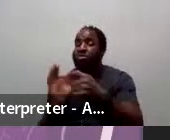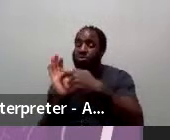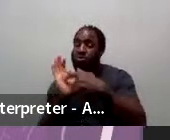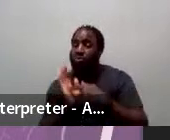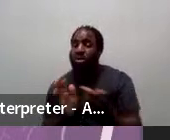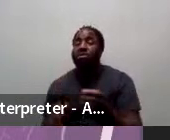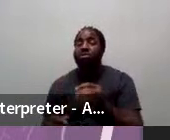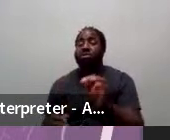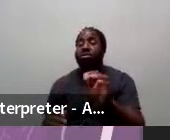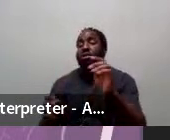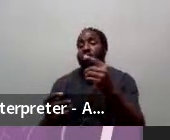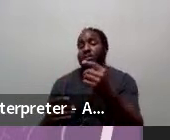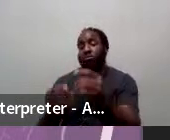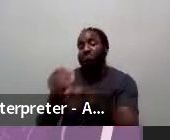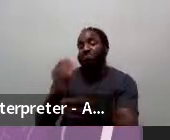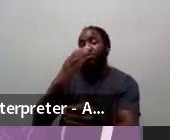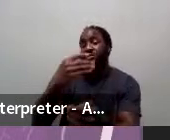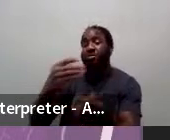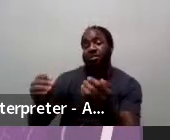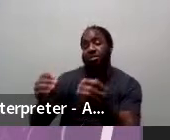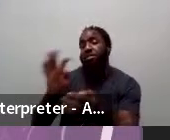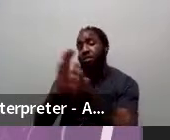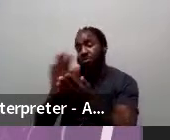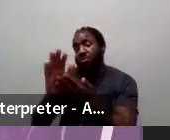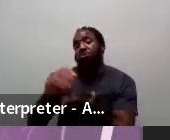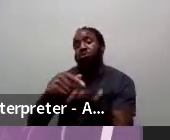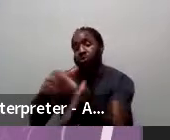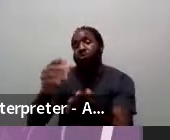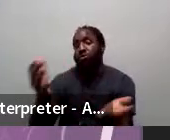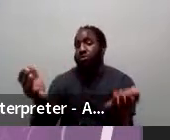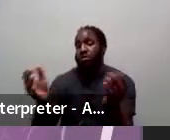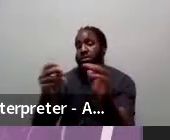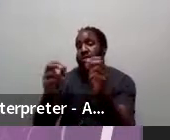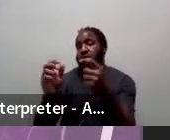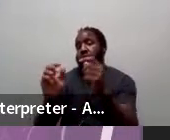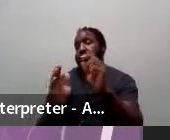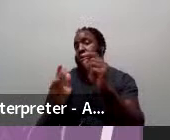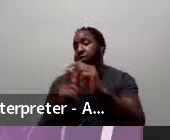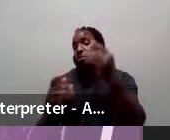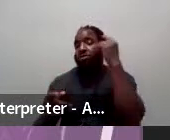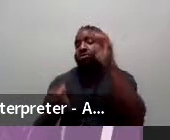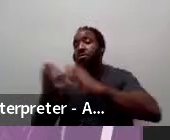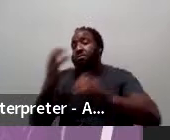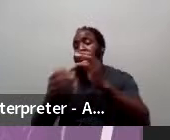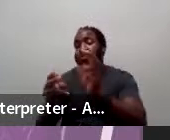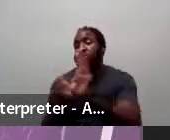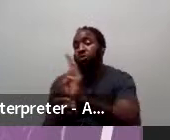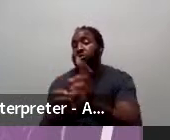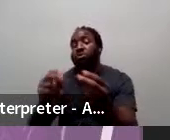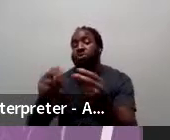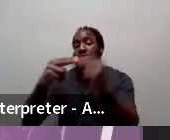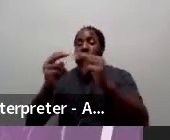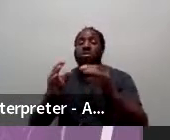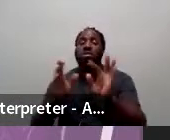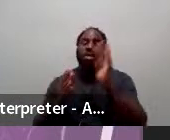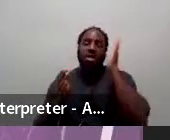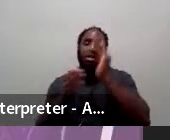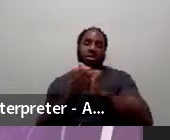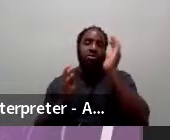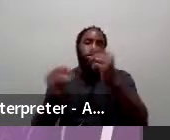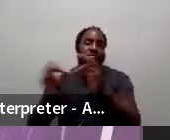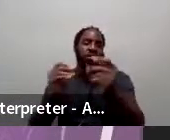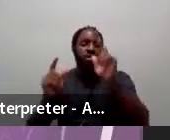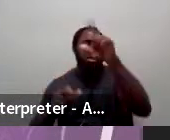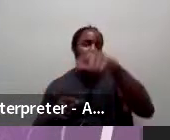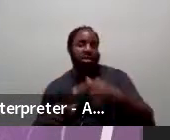specifics, the term sheets of the mix of units and whatnot, that gets worked out later as actual developments come online. In the conceptual